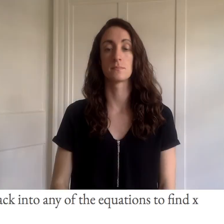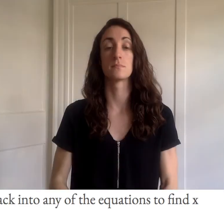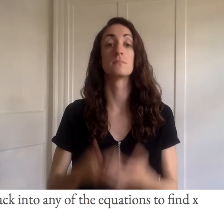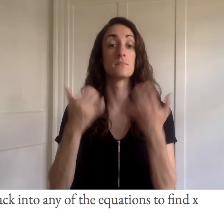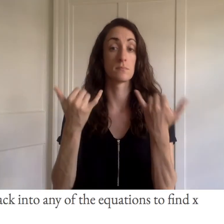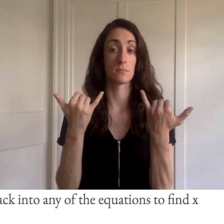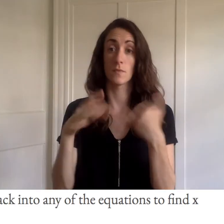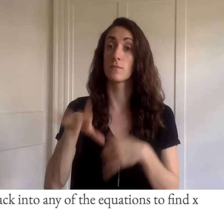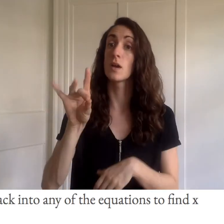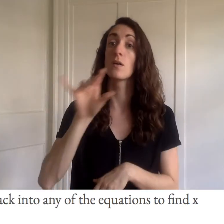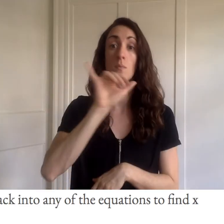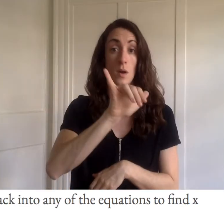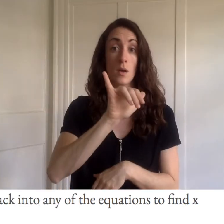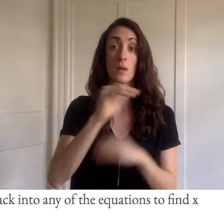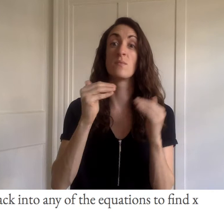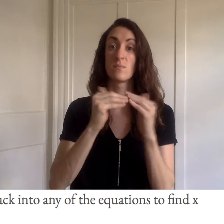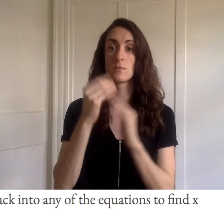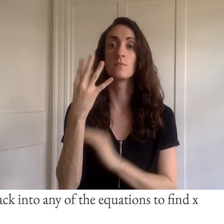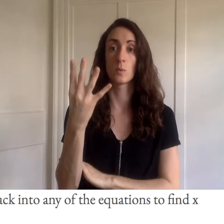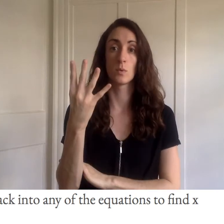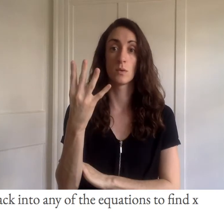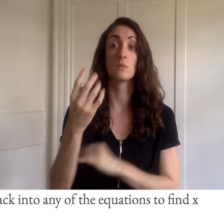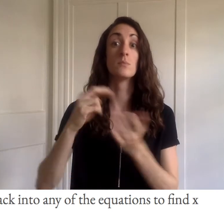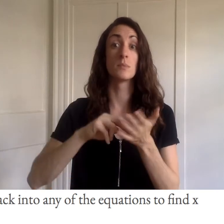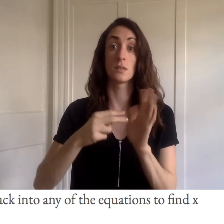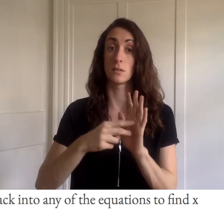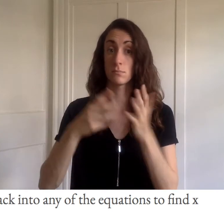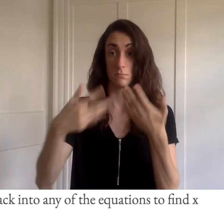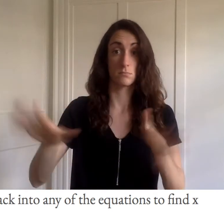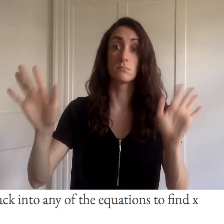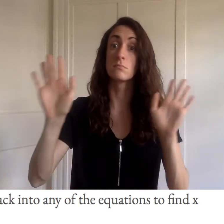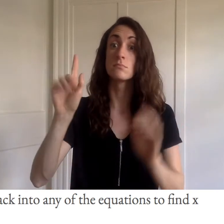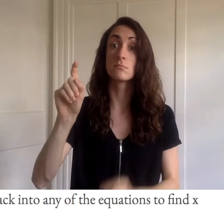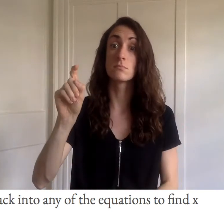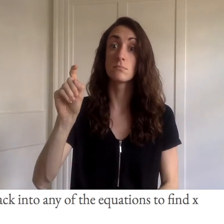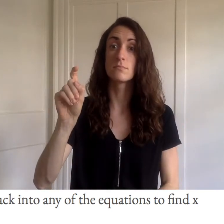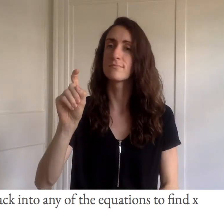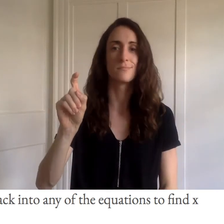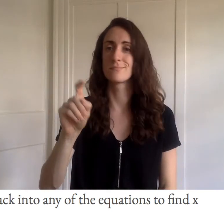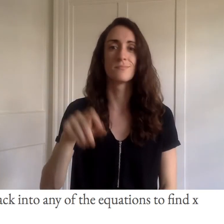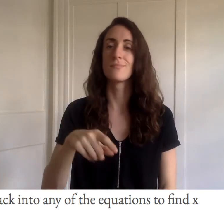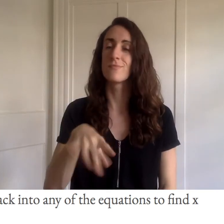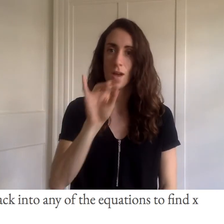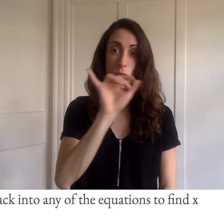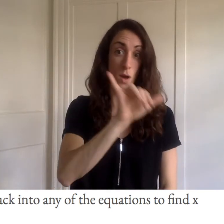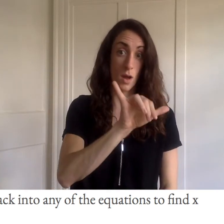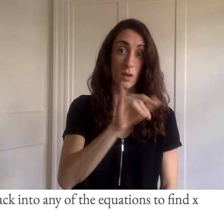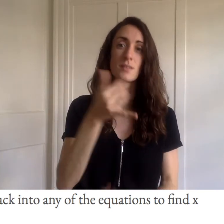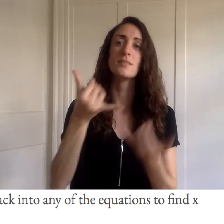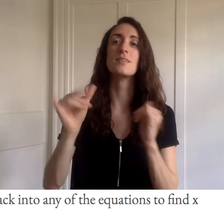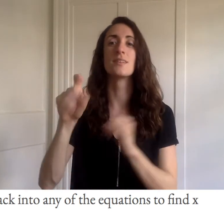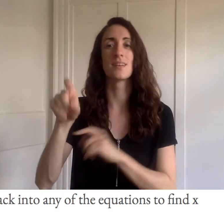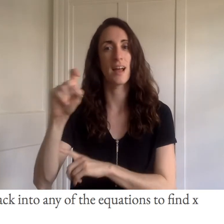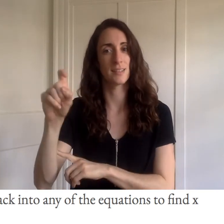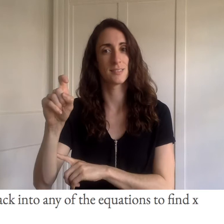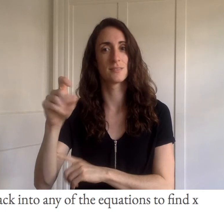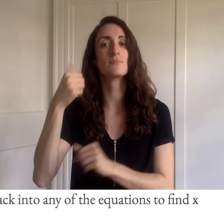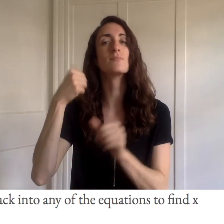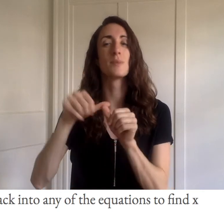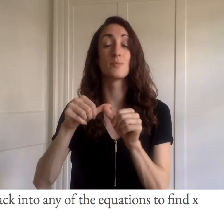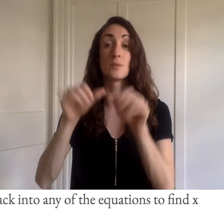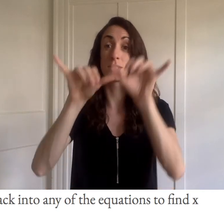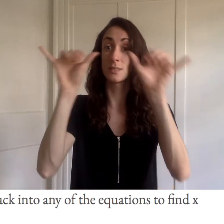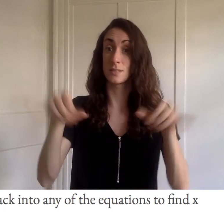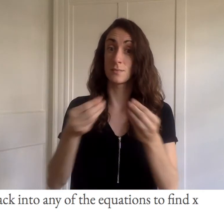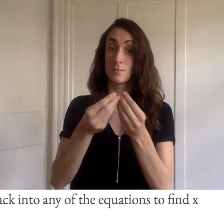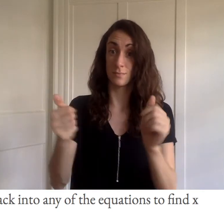Now we found y equals 4, but we're not done yet. We still need to find x. Remember that the solution of a system of equations is a point, x